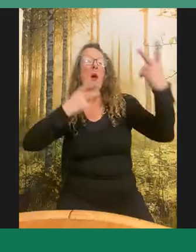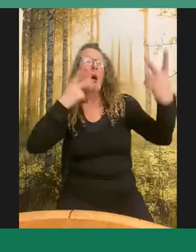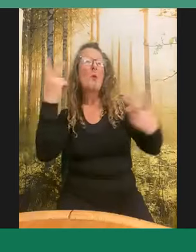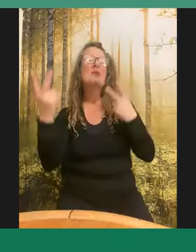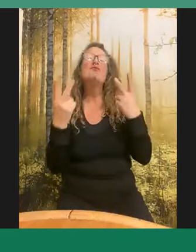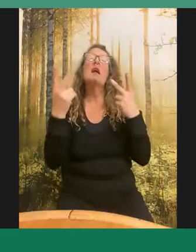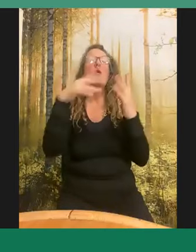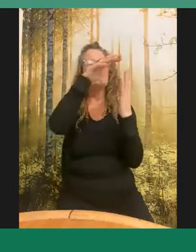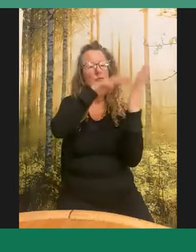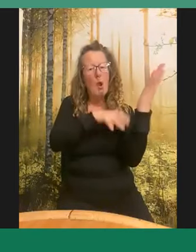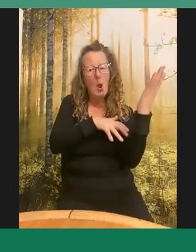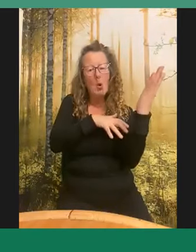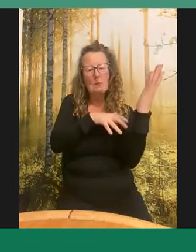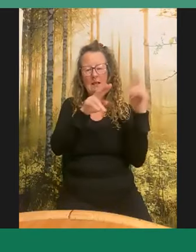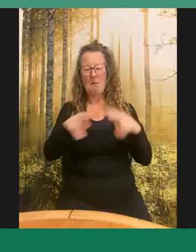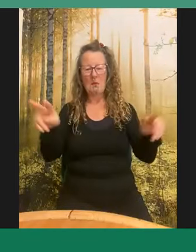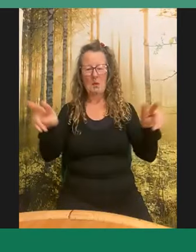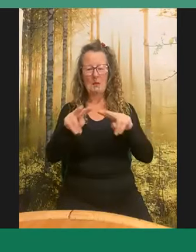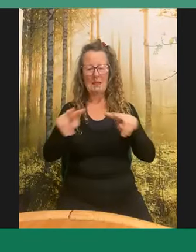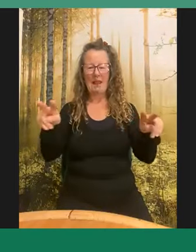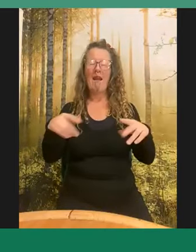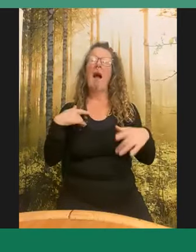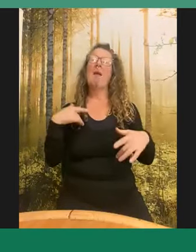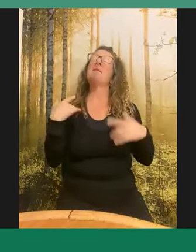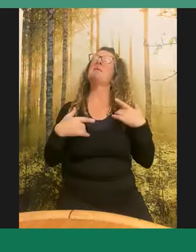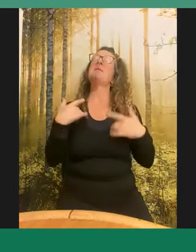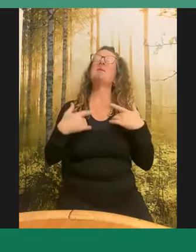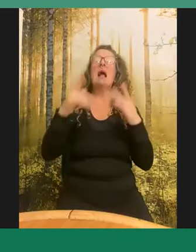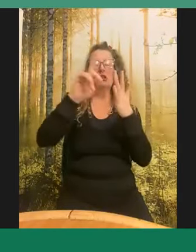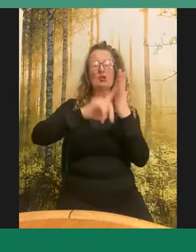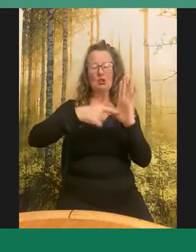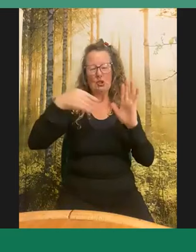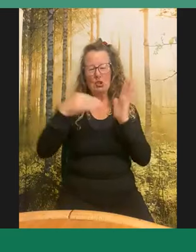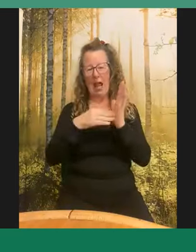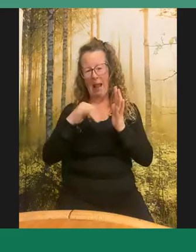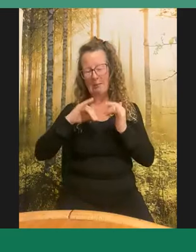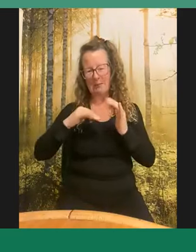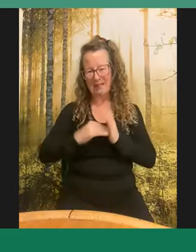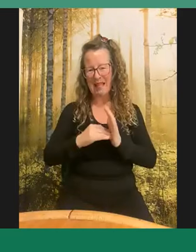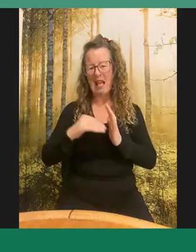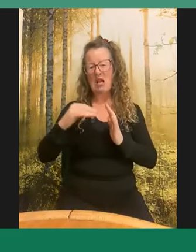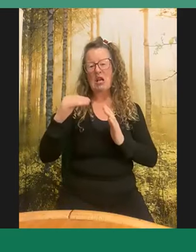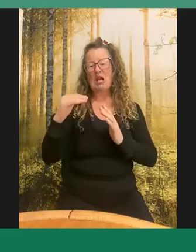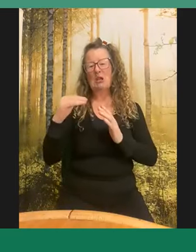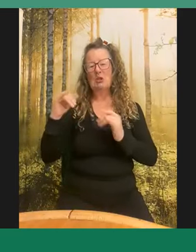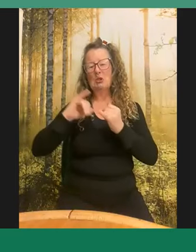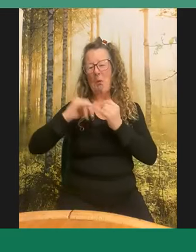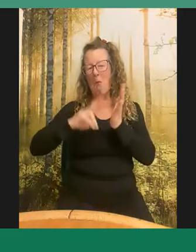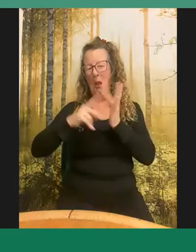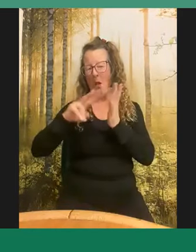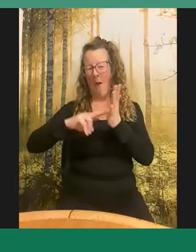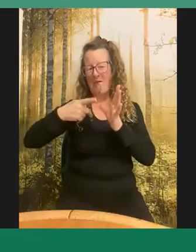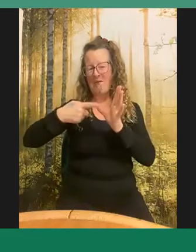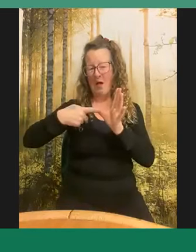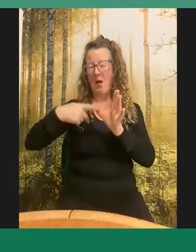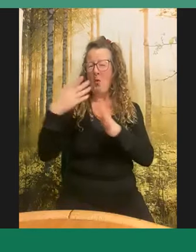I'm absolutely thrilled that today's events will be hosted by Jamz Supernova, DJ, broadcaster, label owner, A&R podcast host, who has worked with